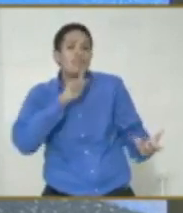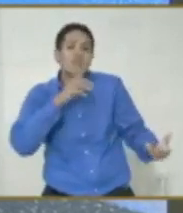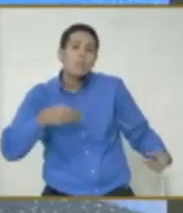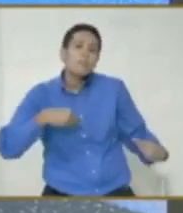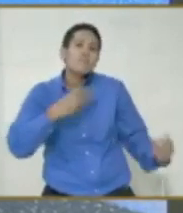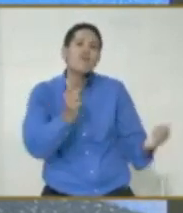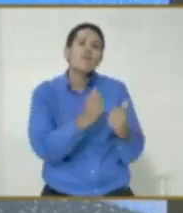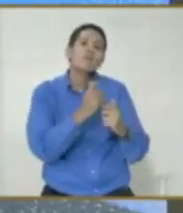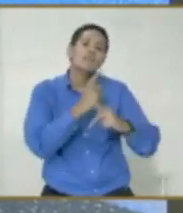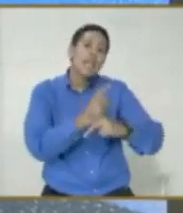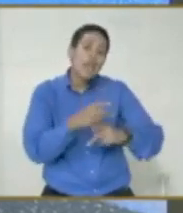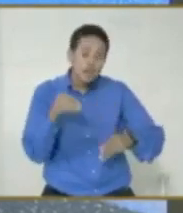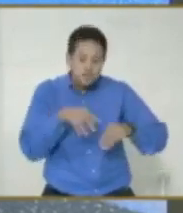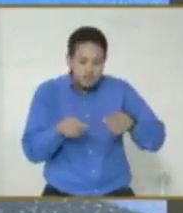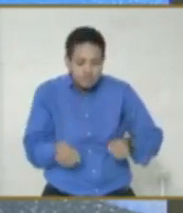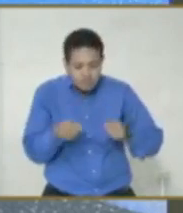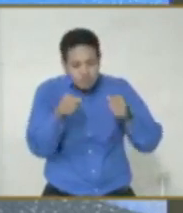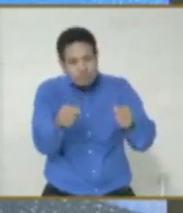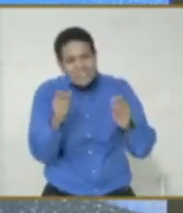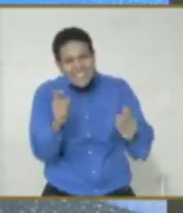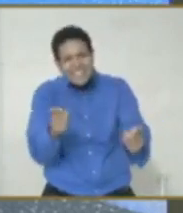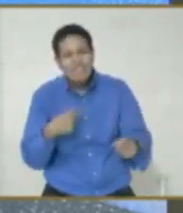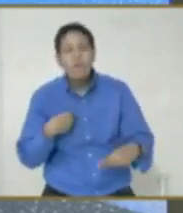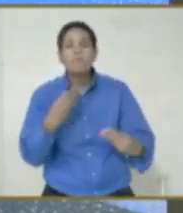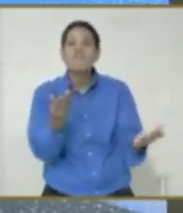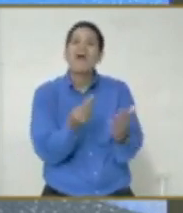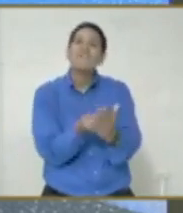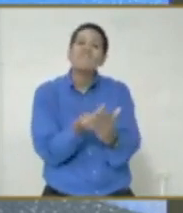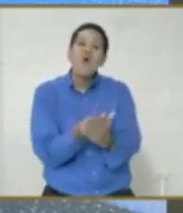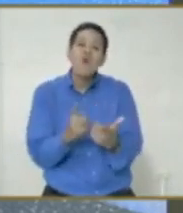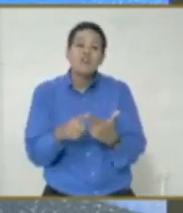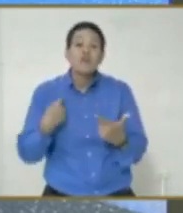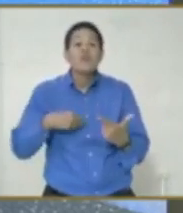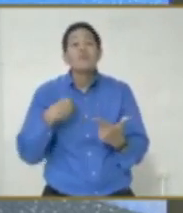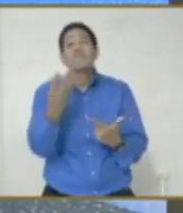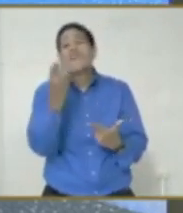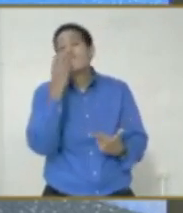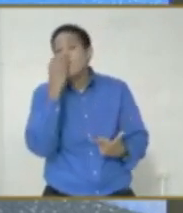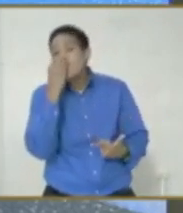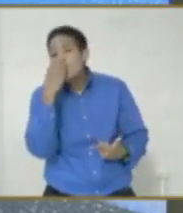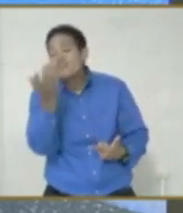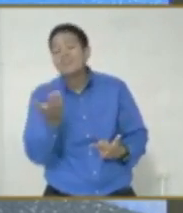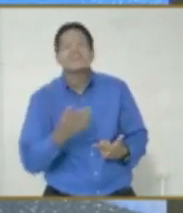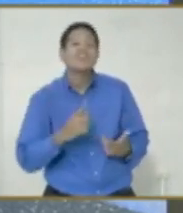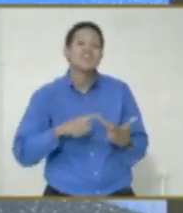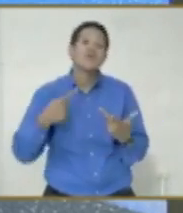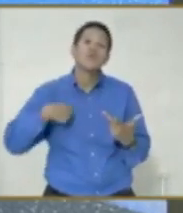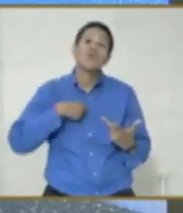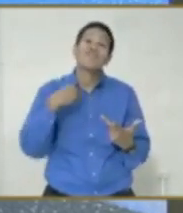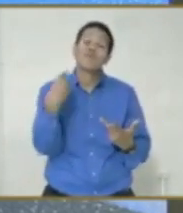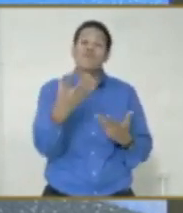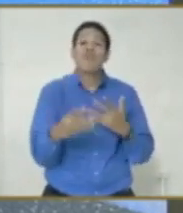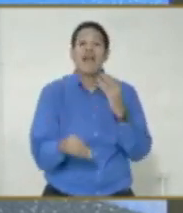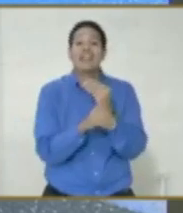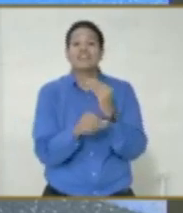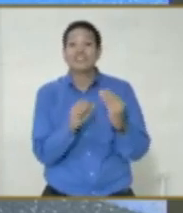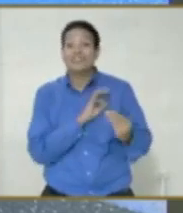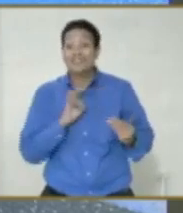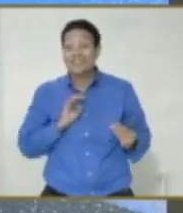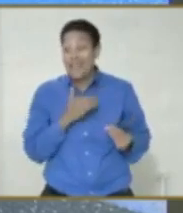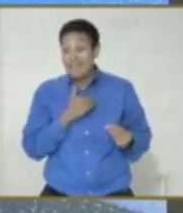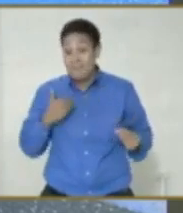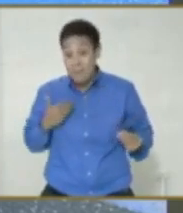care packages. We are providing funds. We are providing food. We have provided additional staff